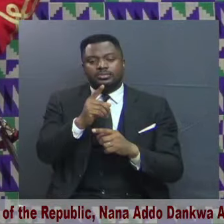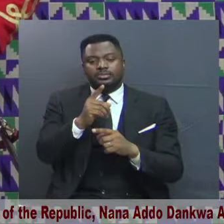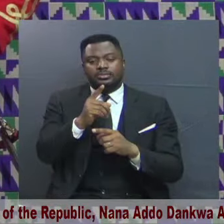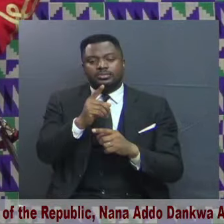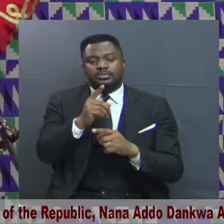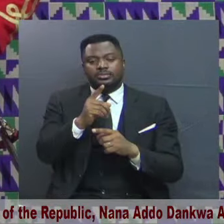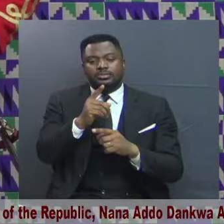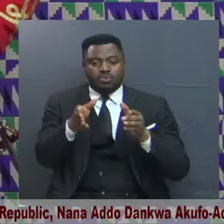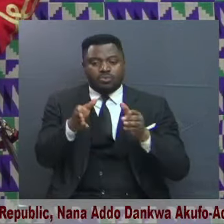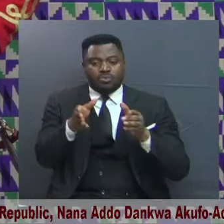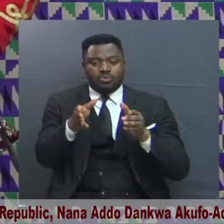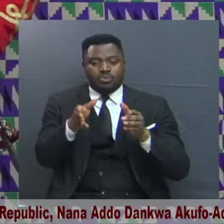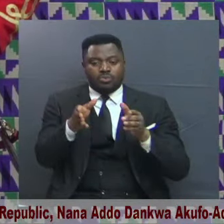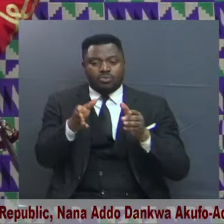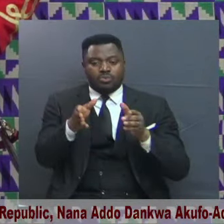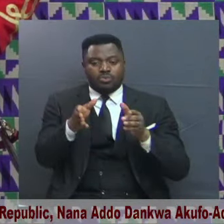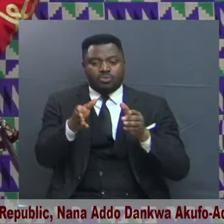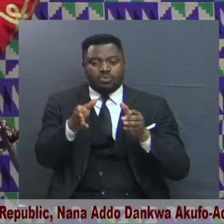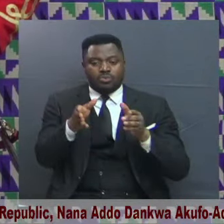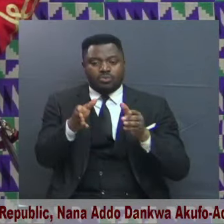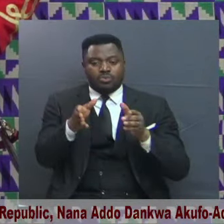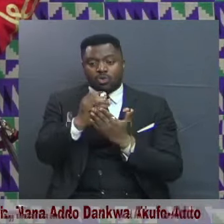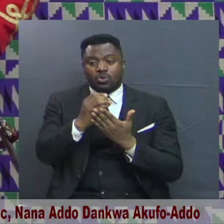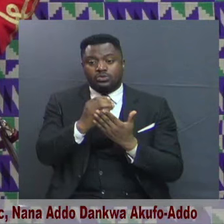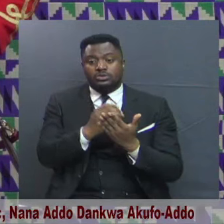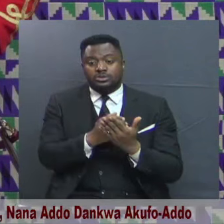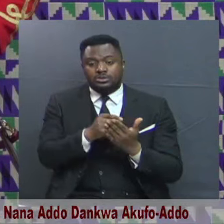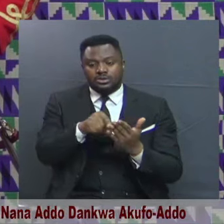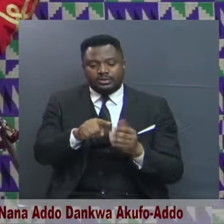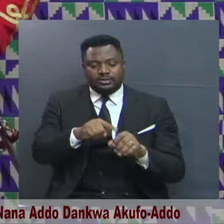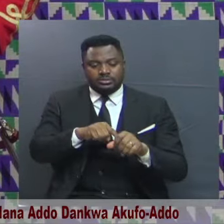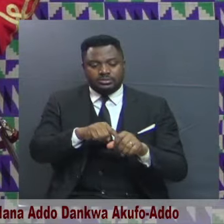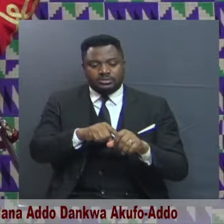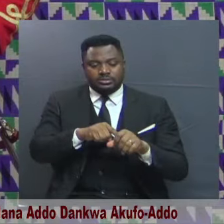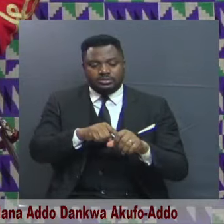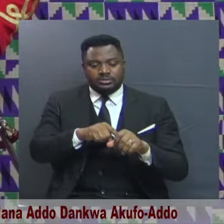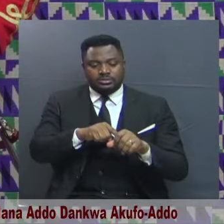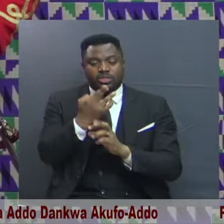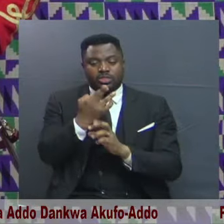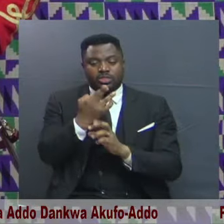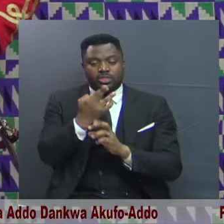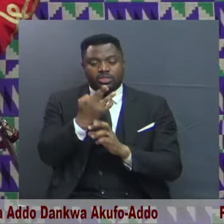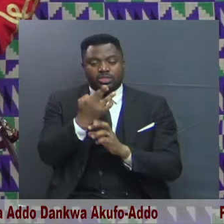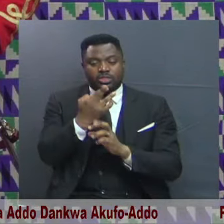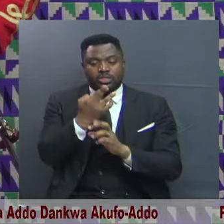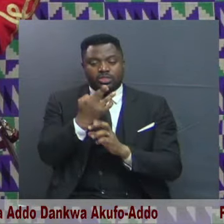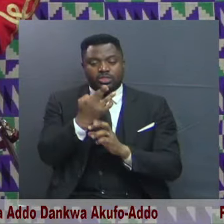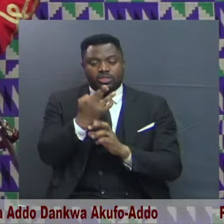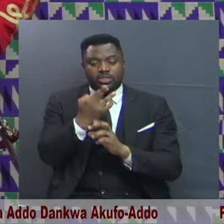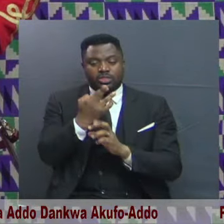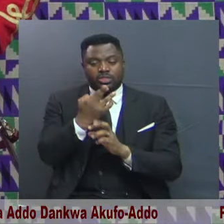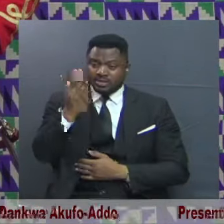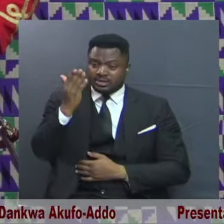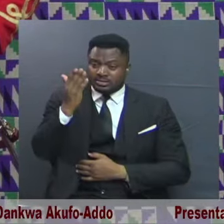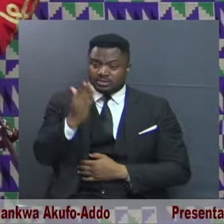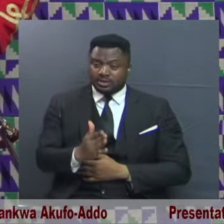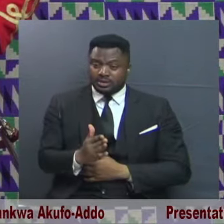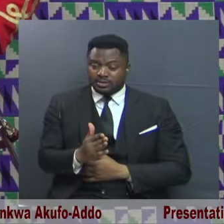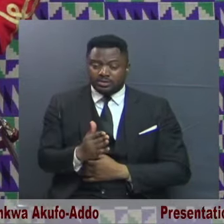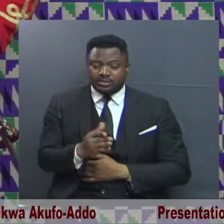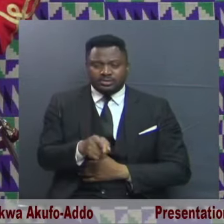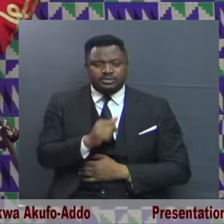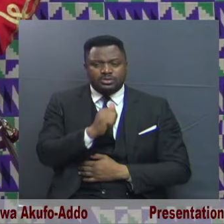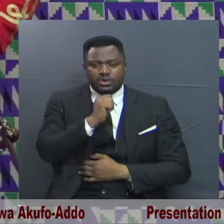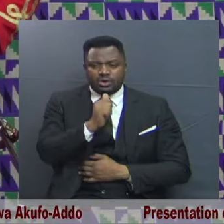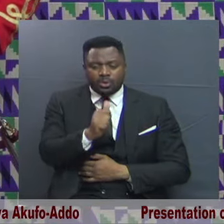government under the Constitution which Ed in the Fourth Republic Mr Speaker it is